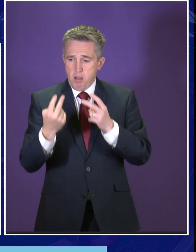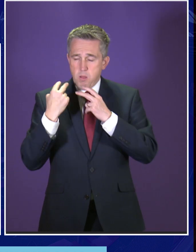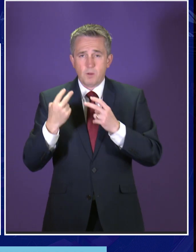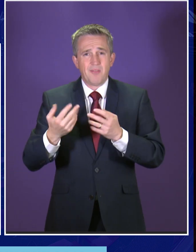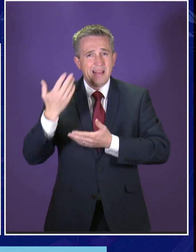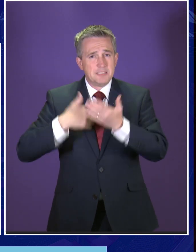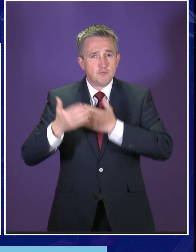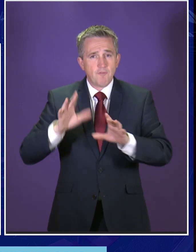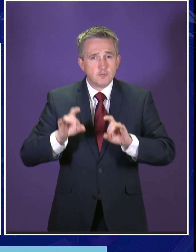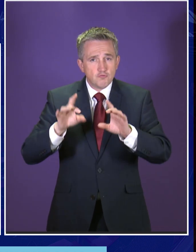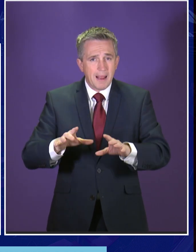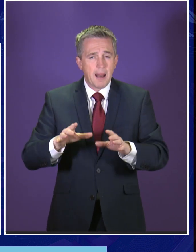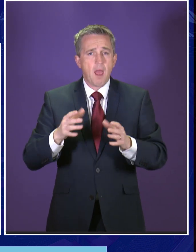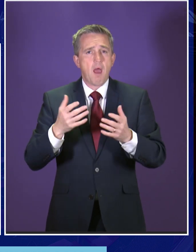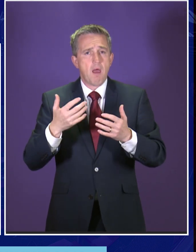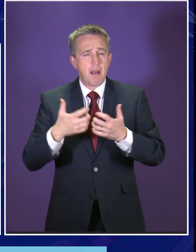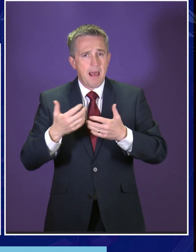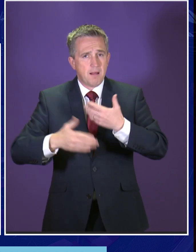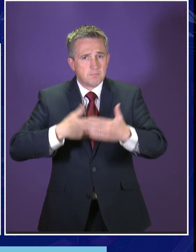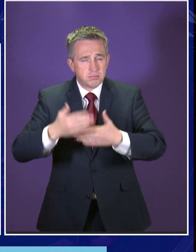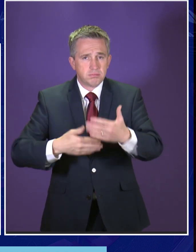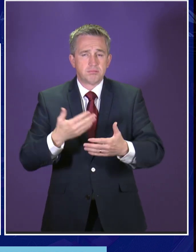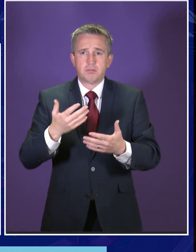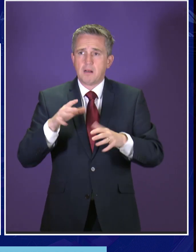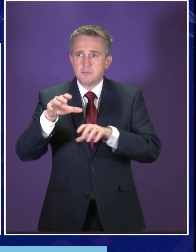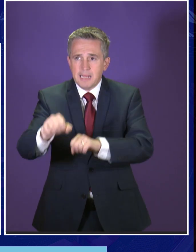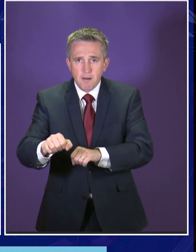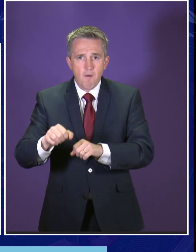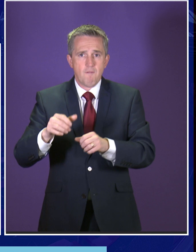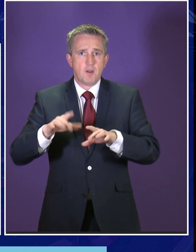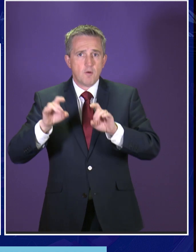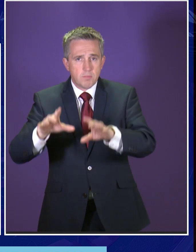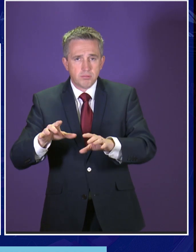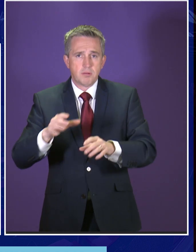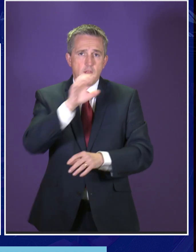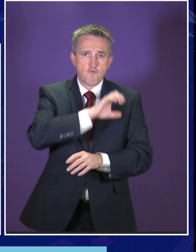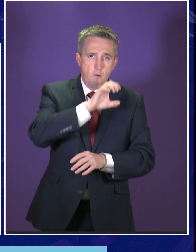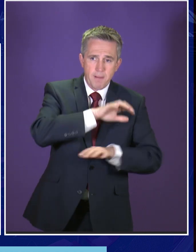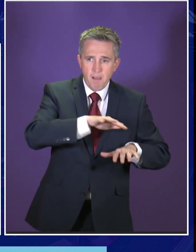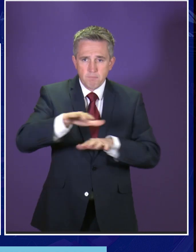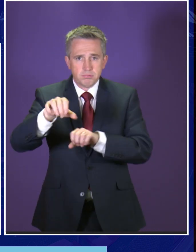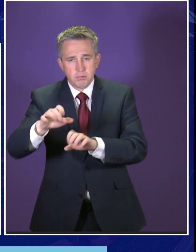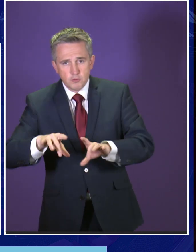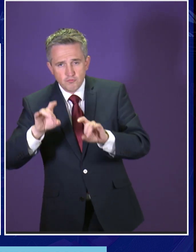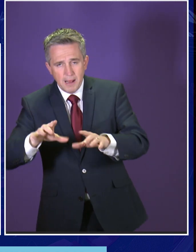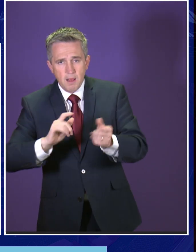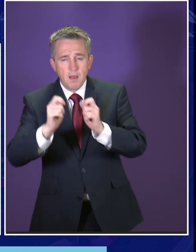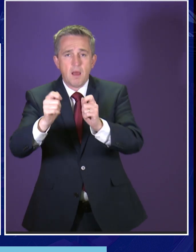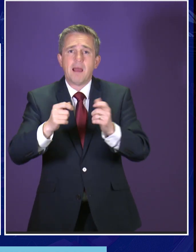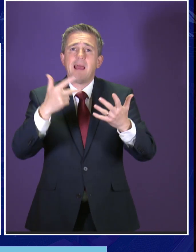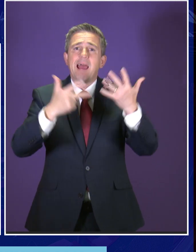of dispossession and extermination and disease and legislative denial and other byproducts of the great European colonial project.